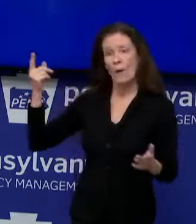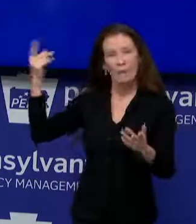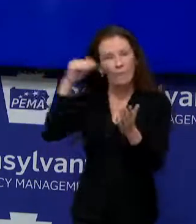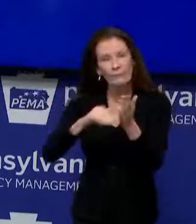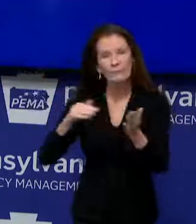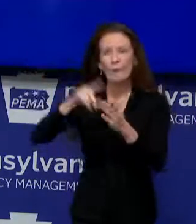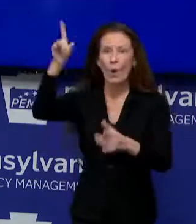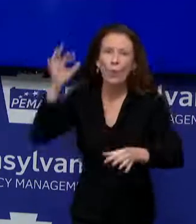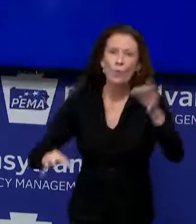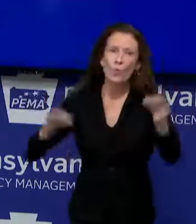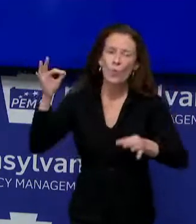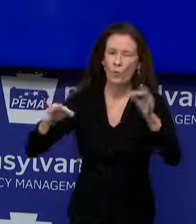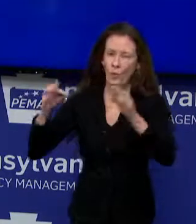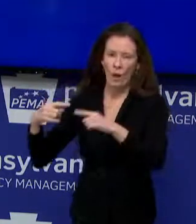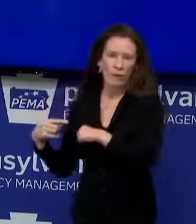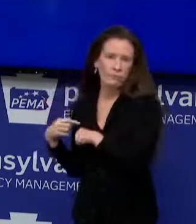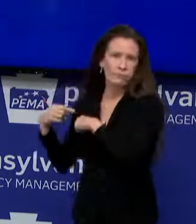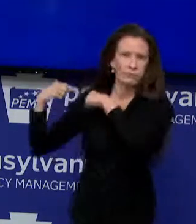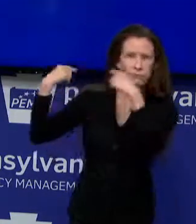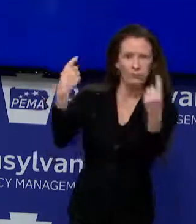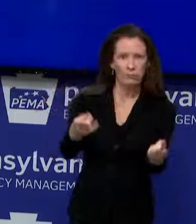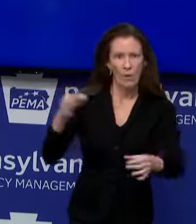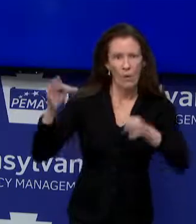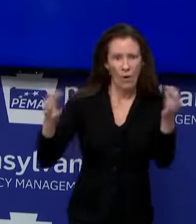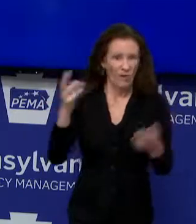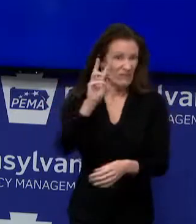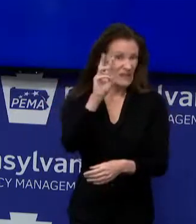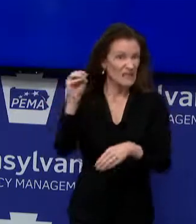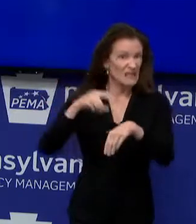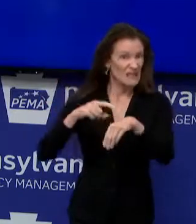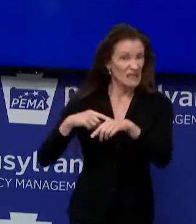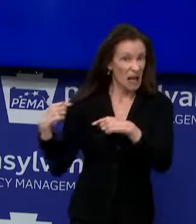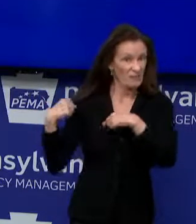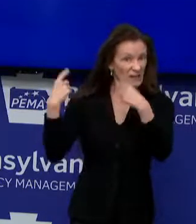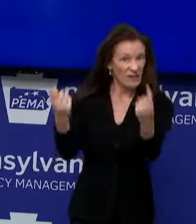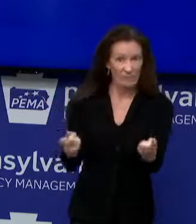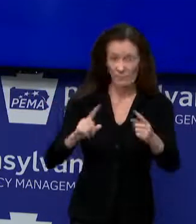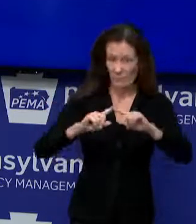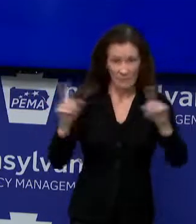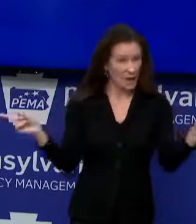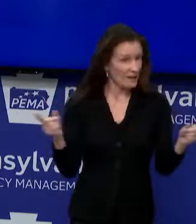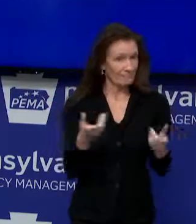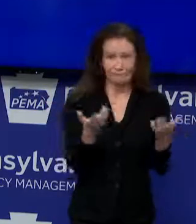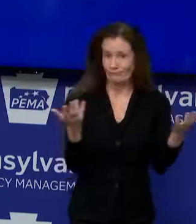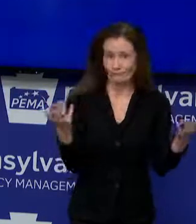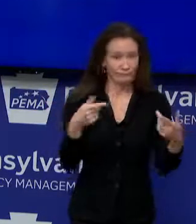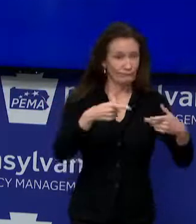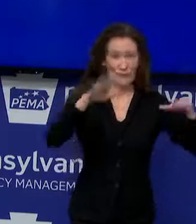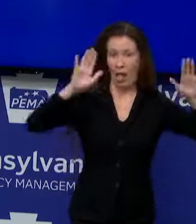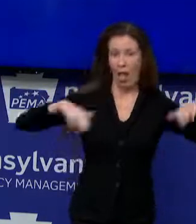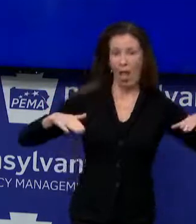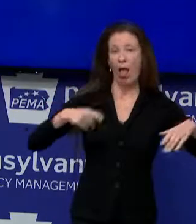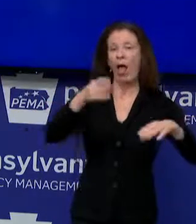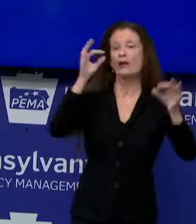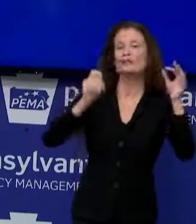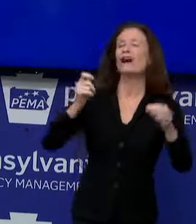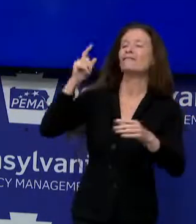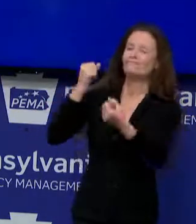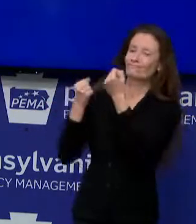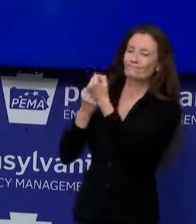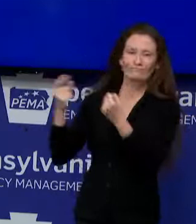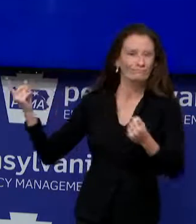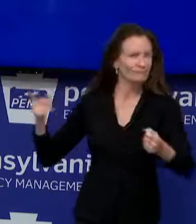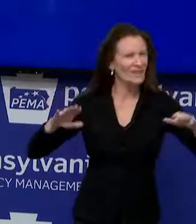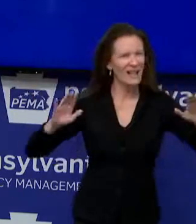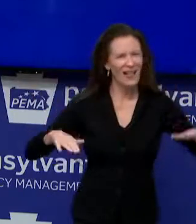and federal courts. And they could not have taken their own seats in Congress in good conscience if they truly believed the election